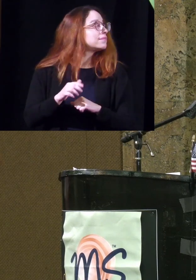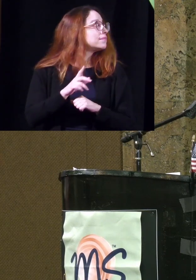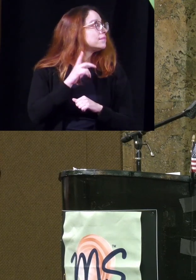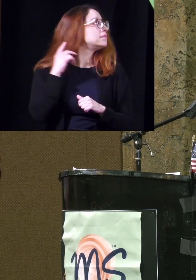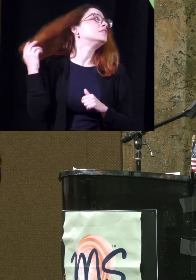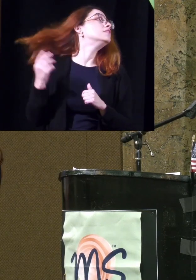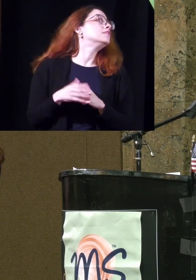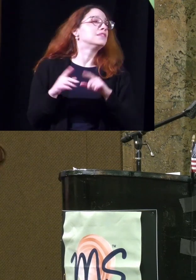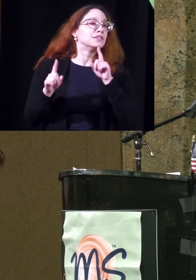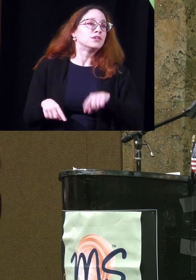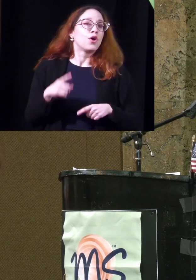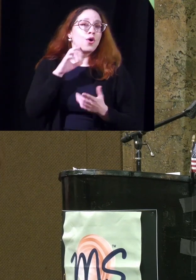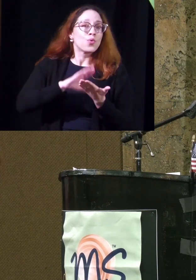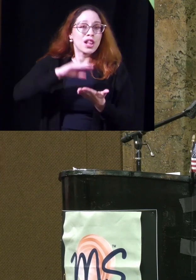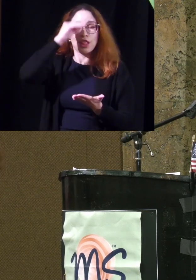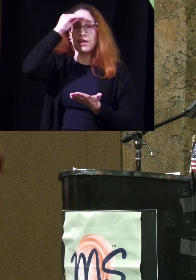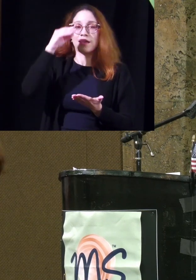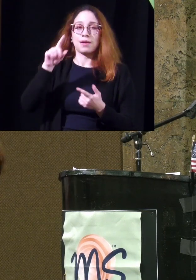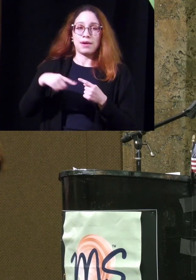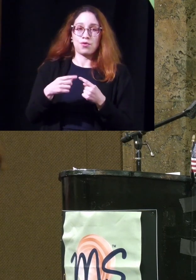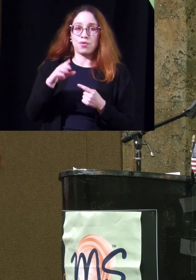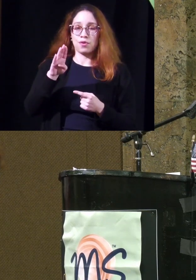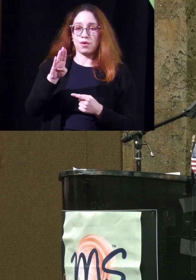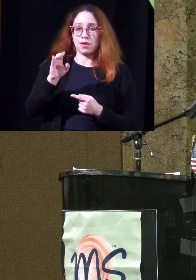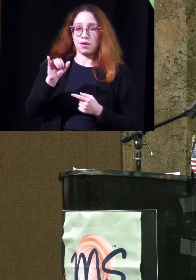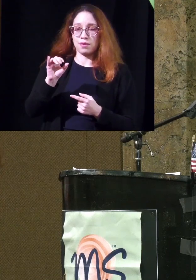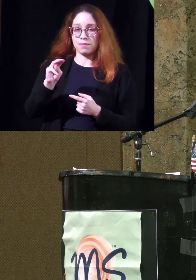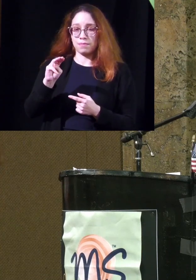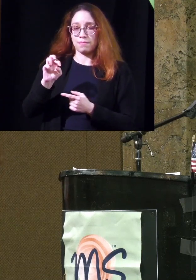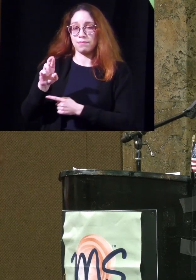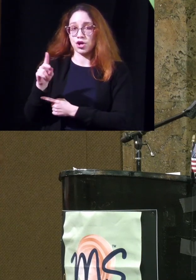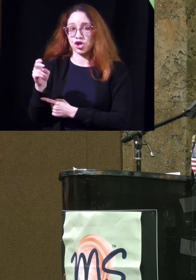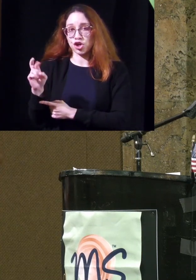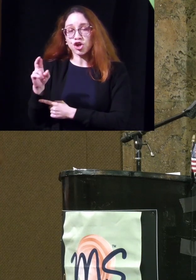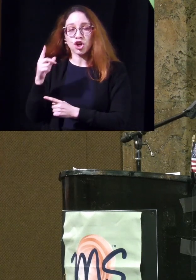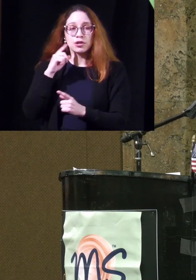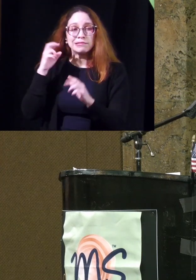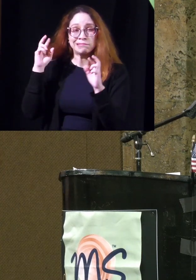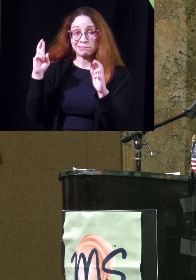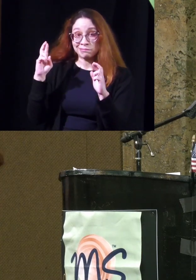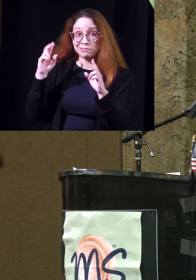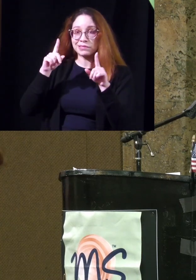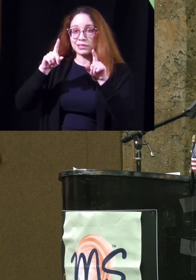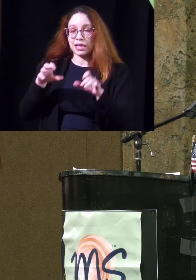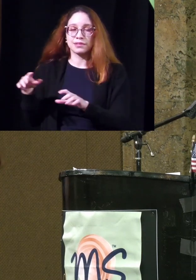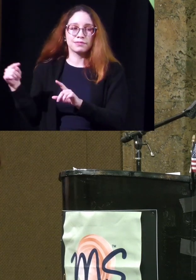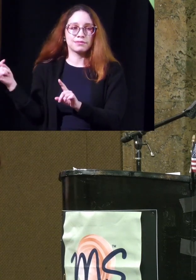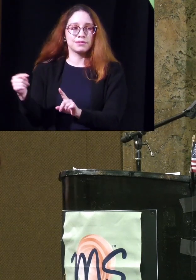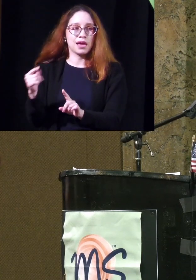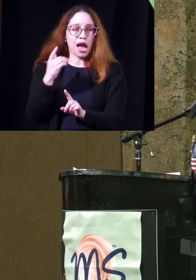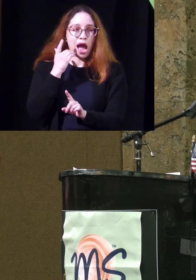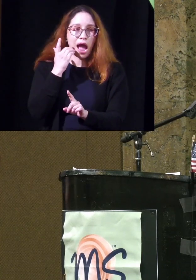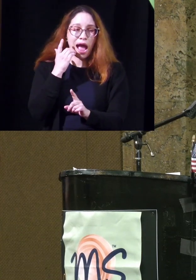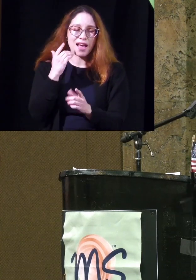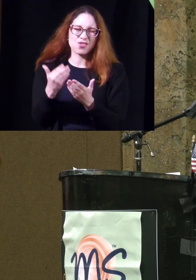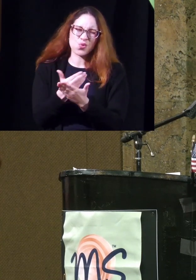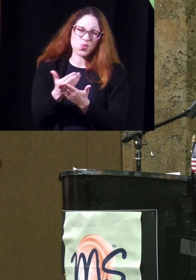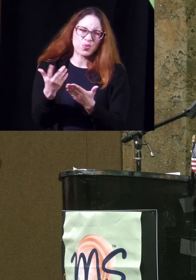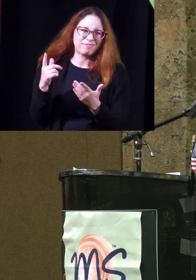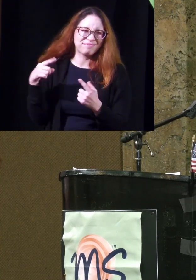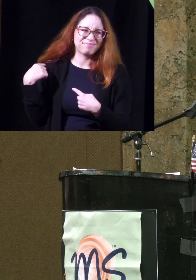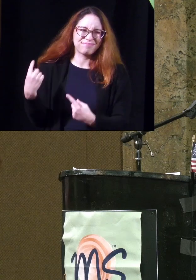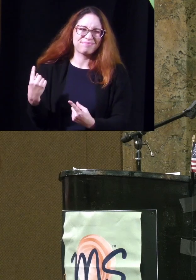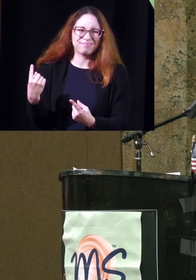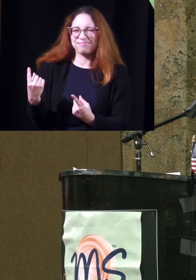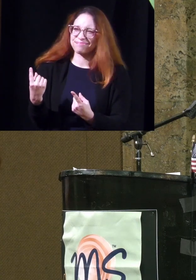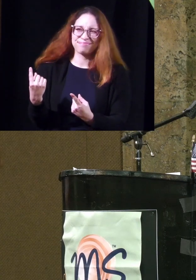The answer is, we're learning about the biomarkers. And our hope is that the test now, is new. It's only been around